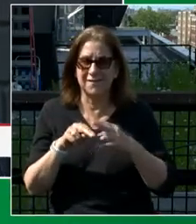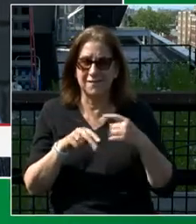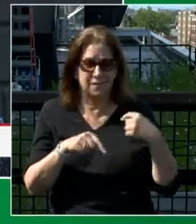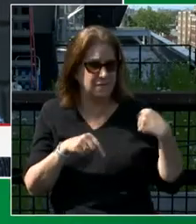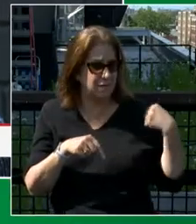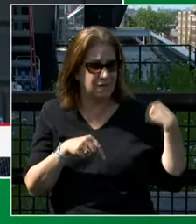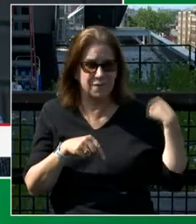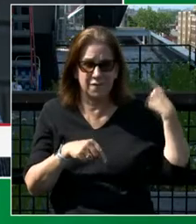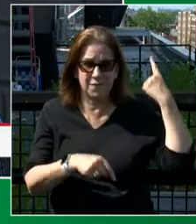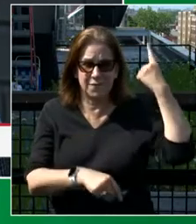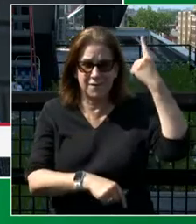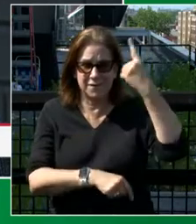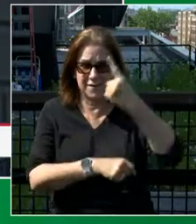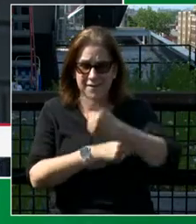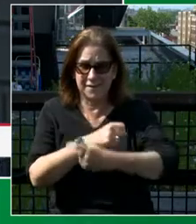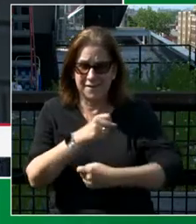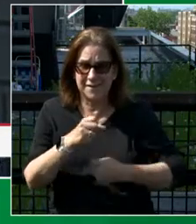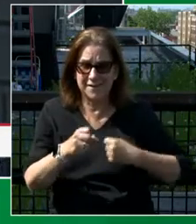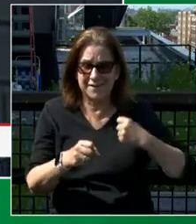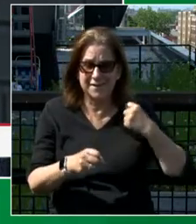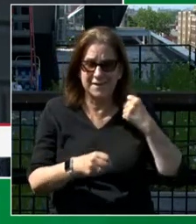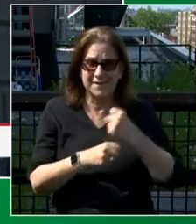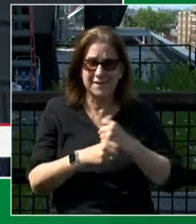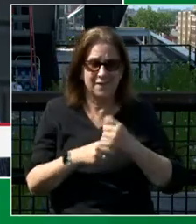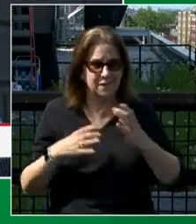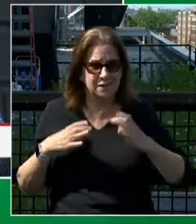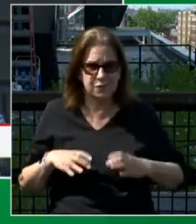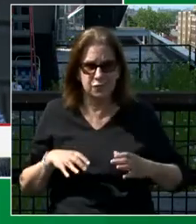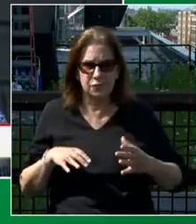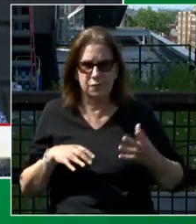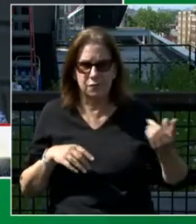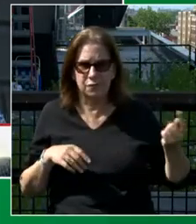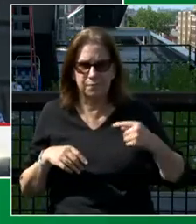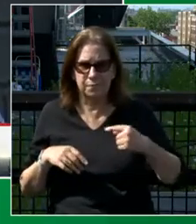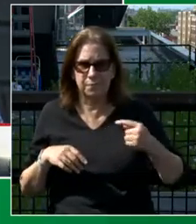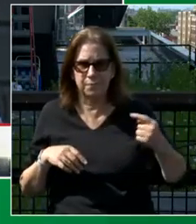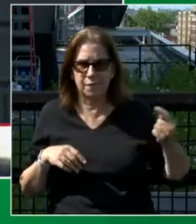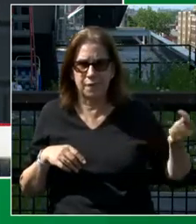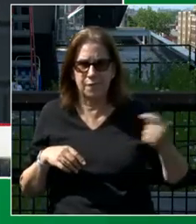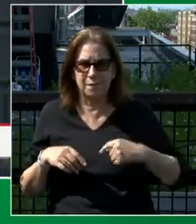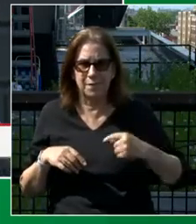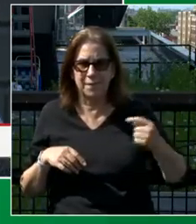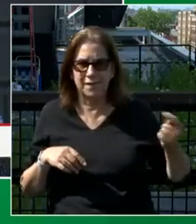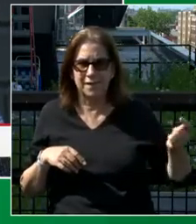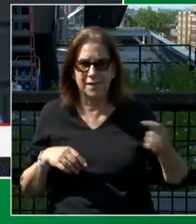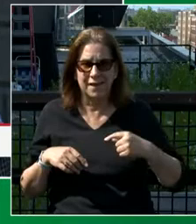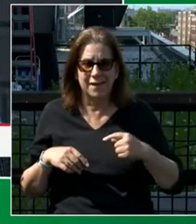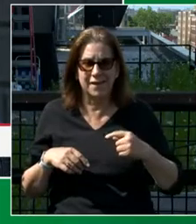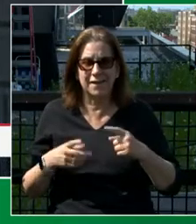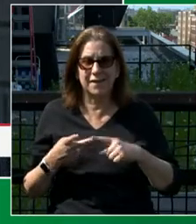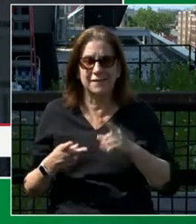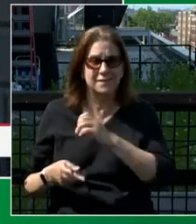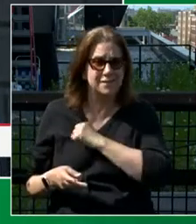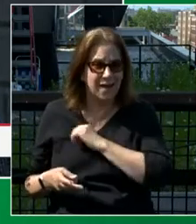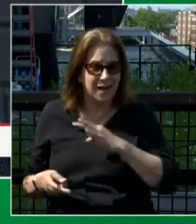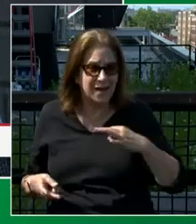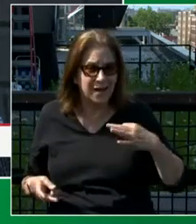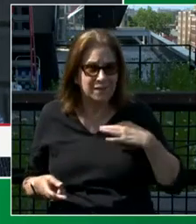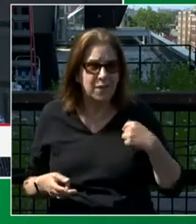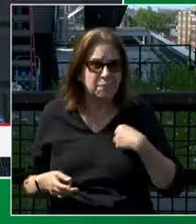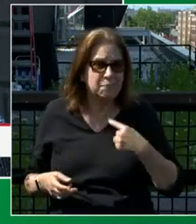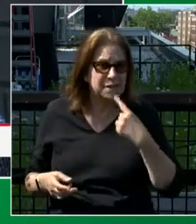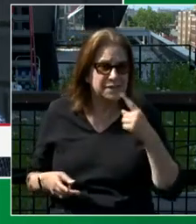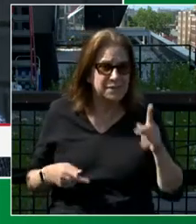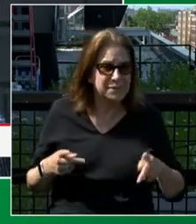our customers coming back. Our staff just loves seeing the regulars, people starting to come in every day for their cup of coffee,